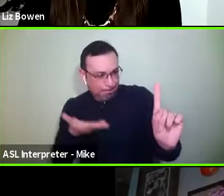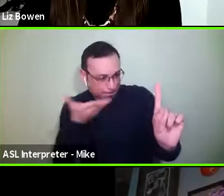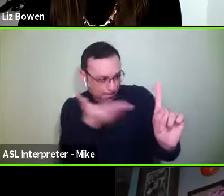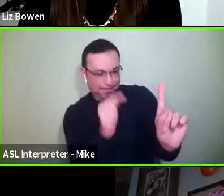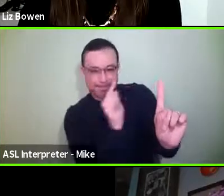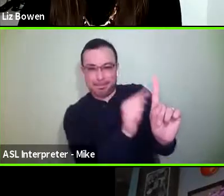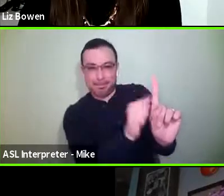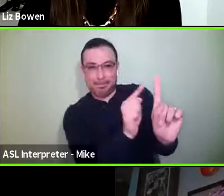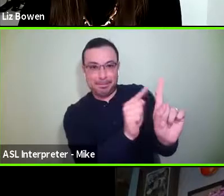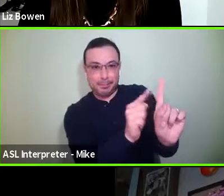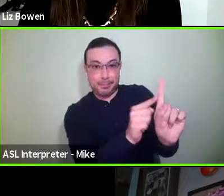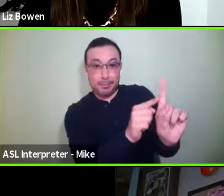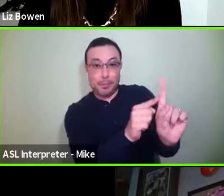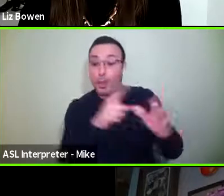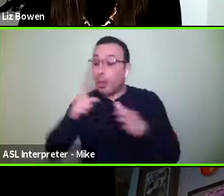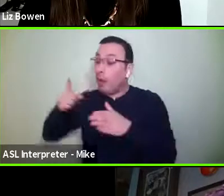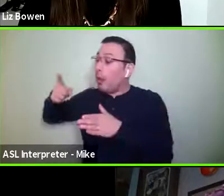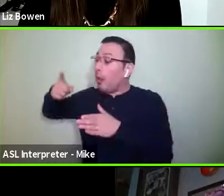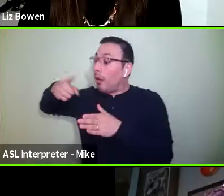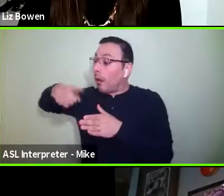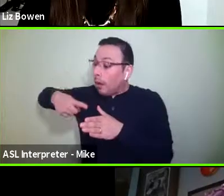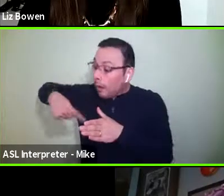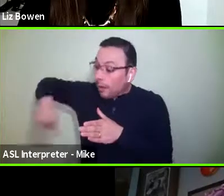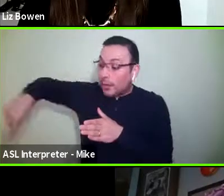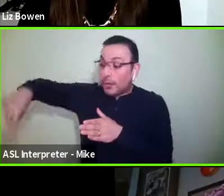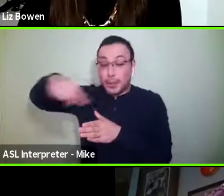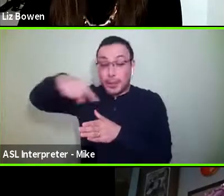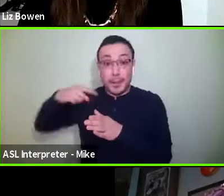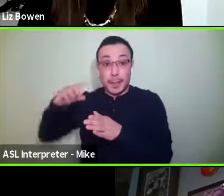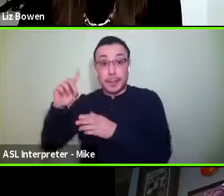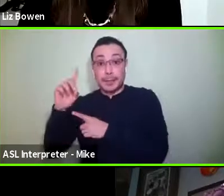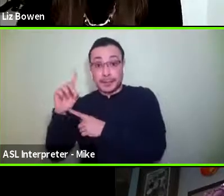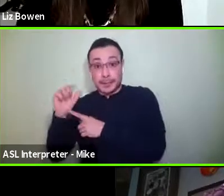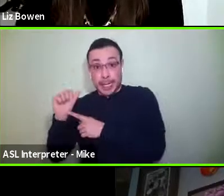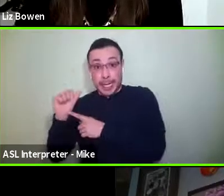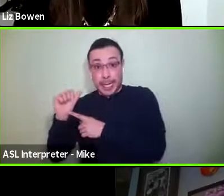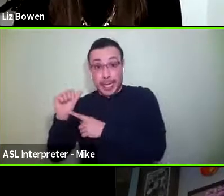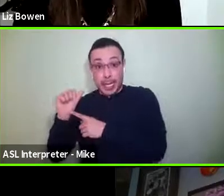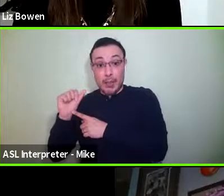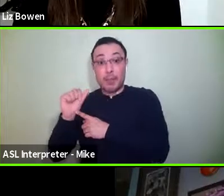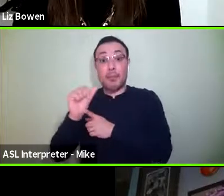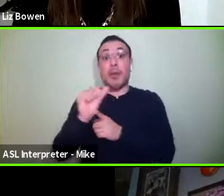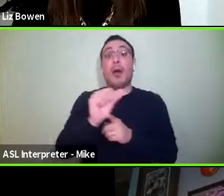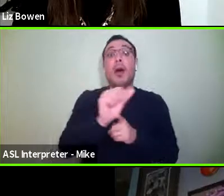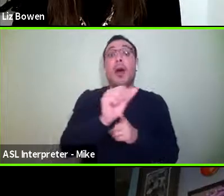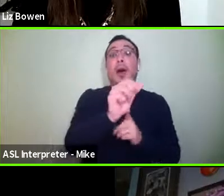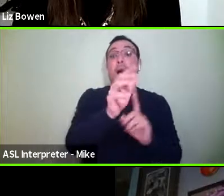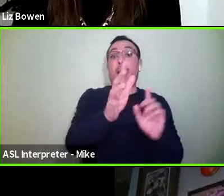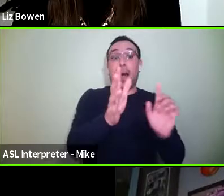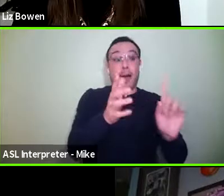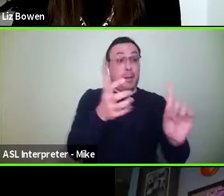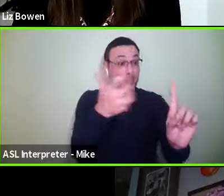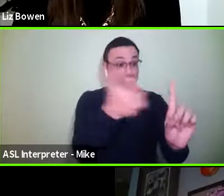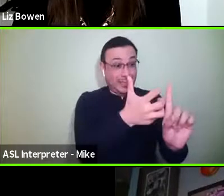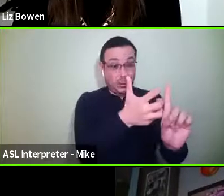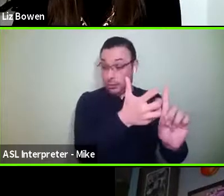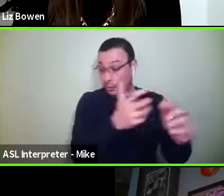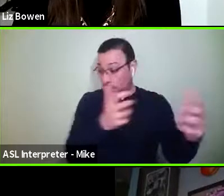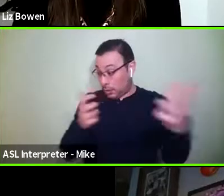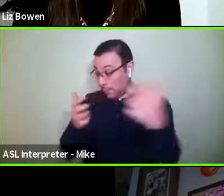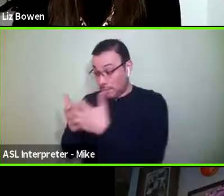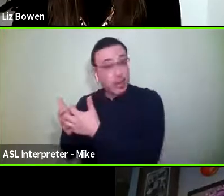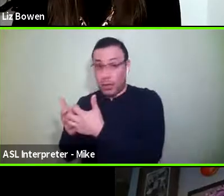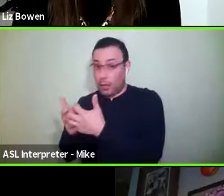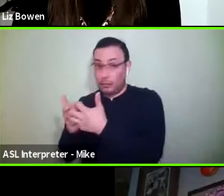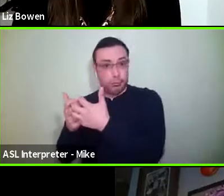are involved as speakers and participants in these conversations. And